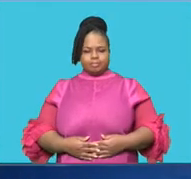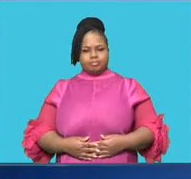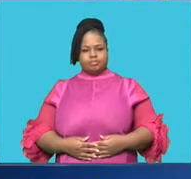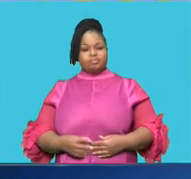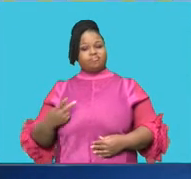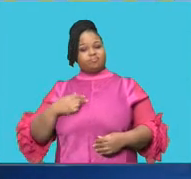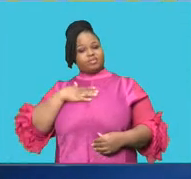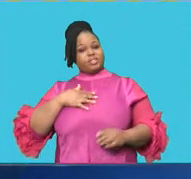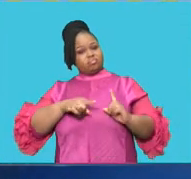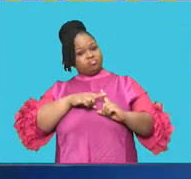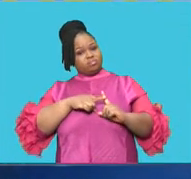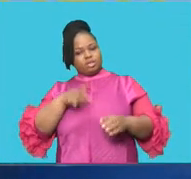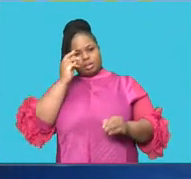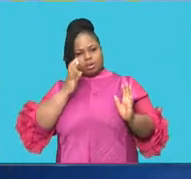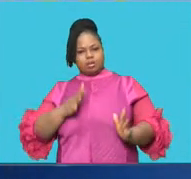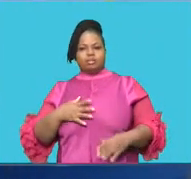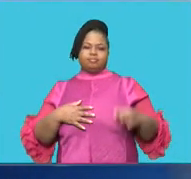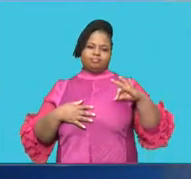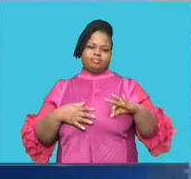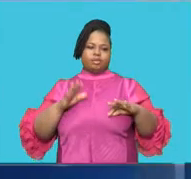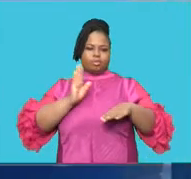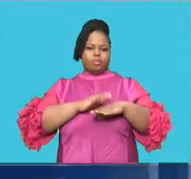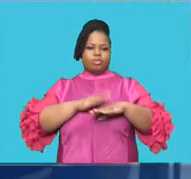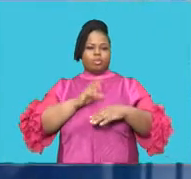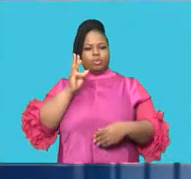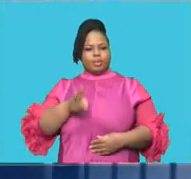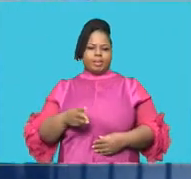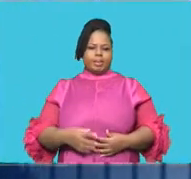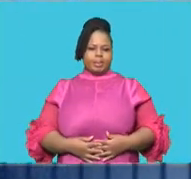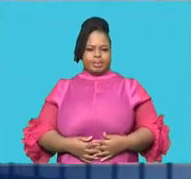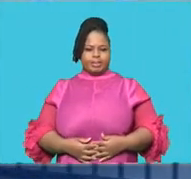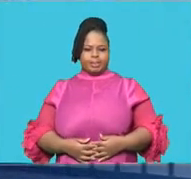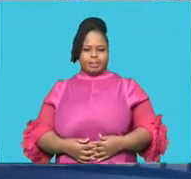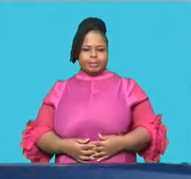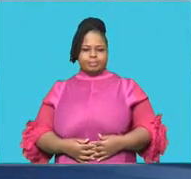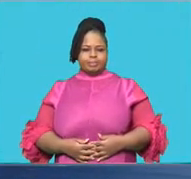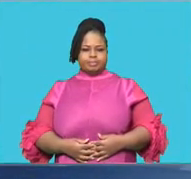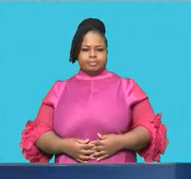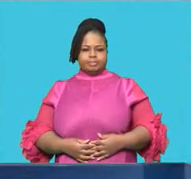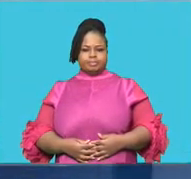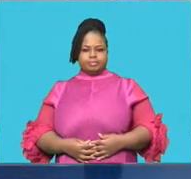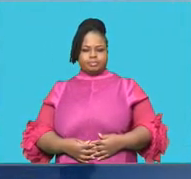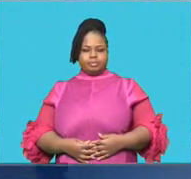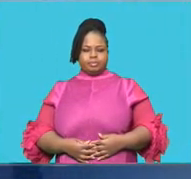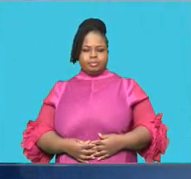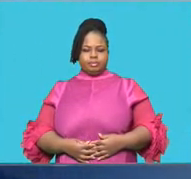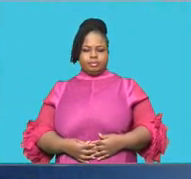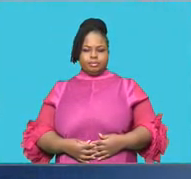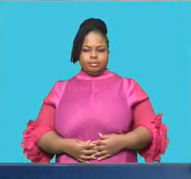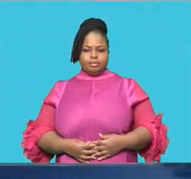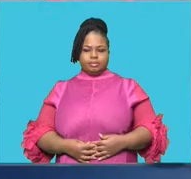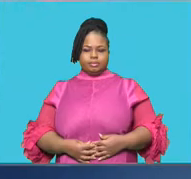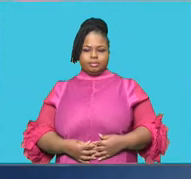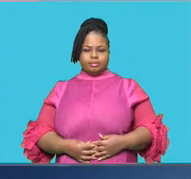very optimistic that learners will benefit immensely from such programs For Soweto TV News, I